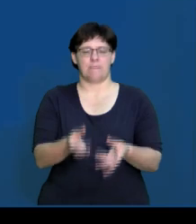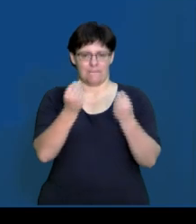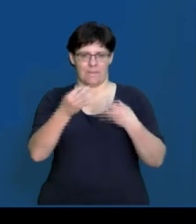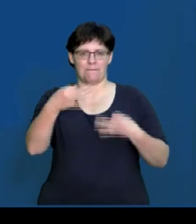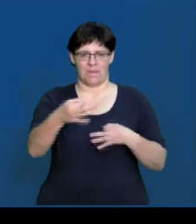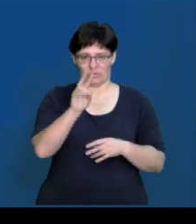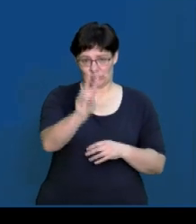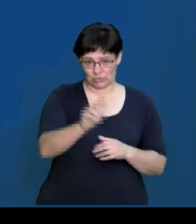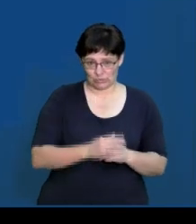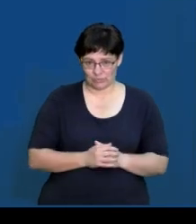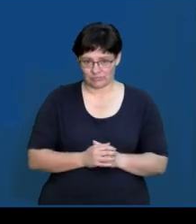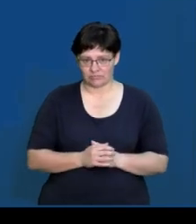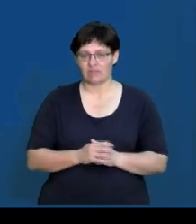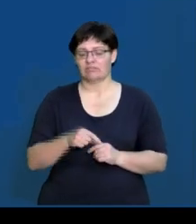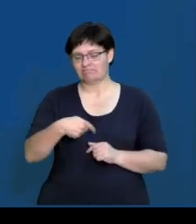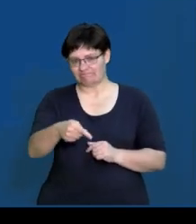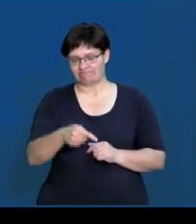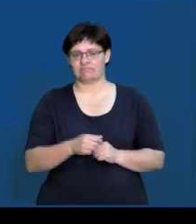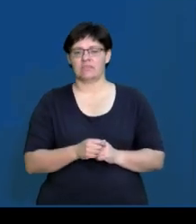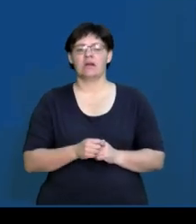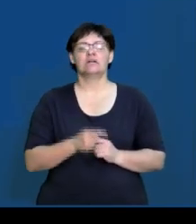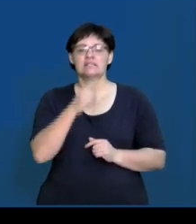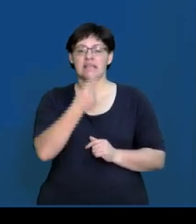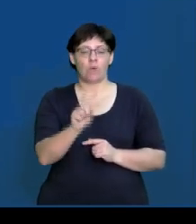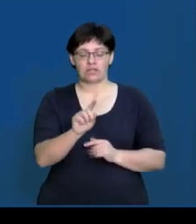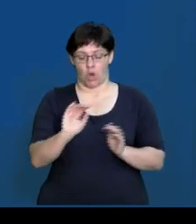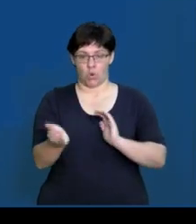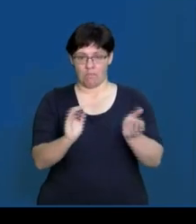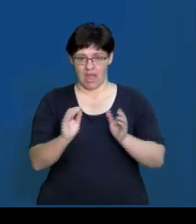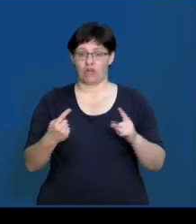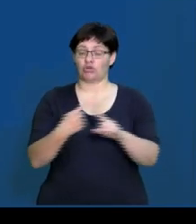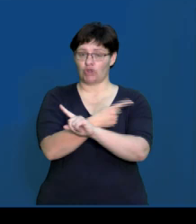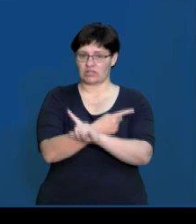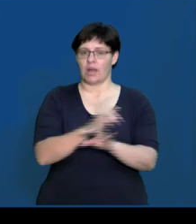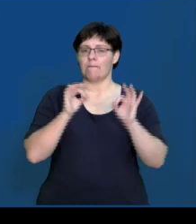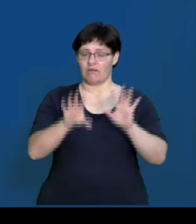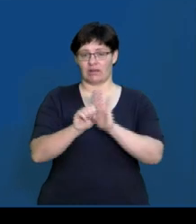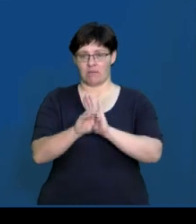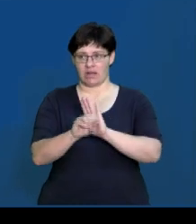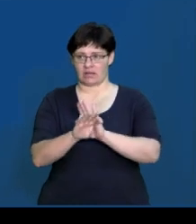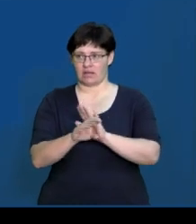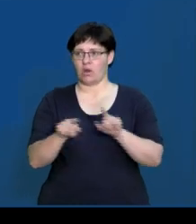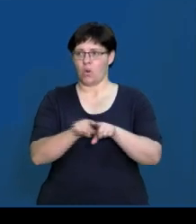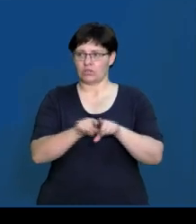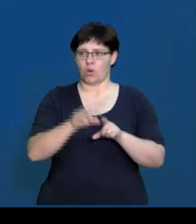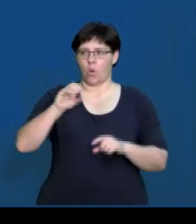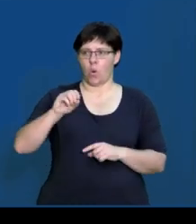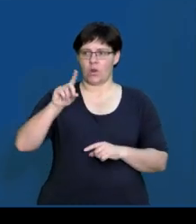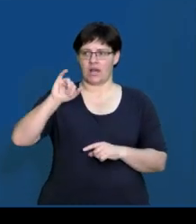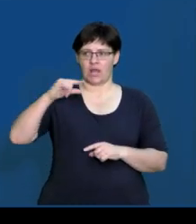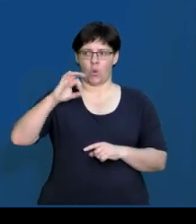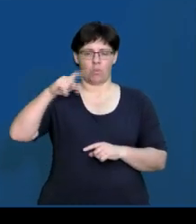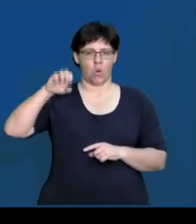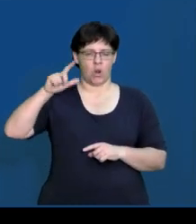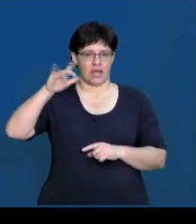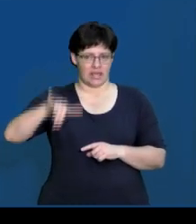question that you can find in your paper 2 for the essay. It says, compare and contrast a perfect market and an